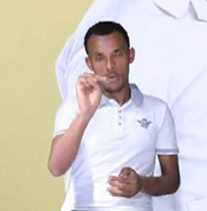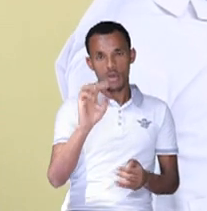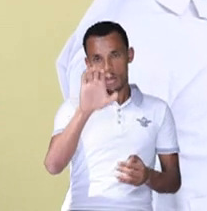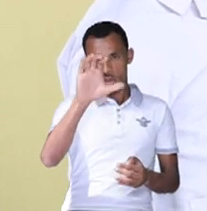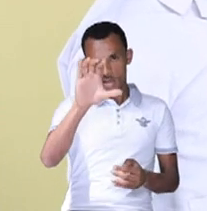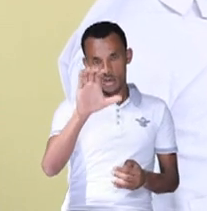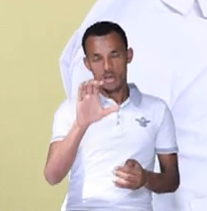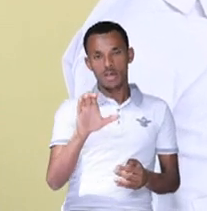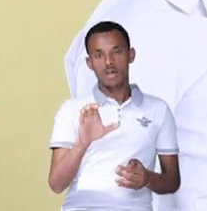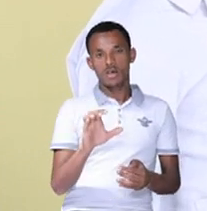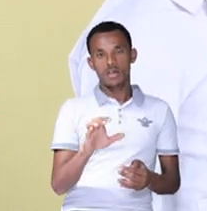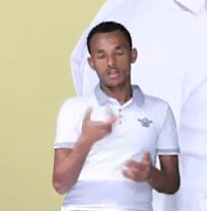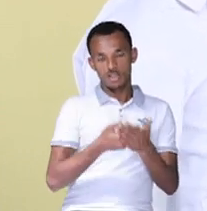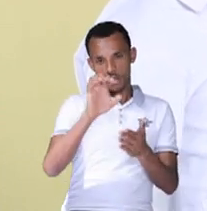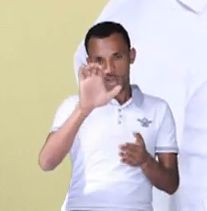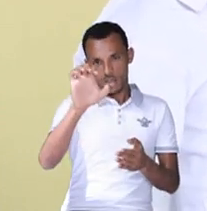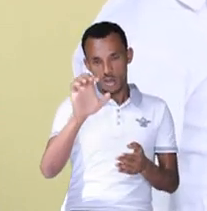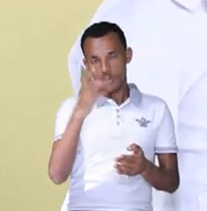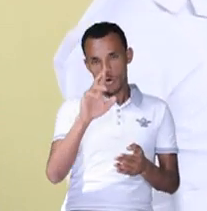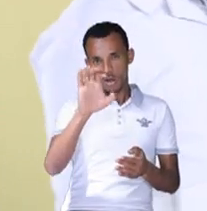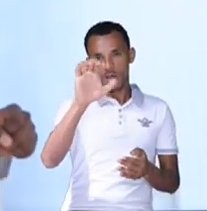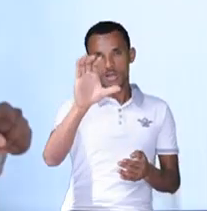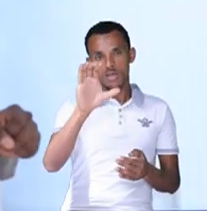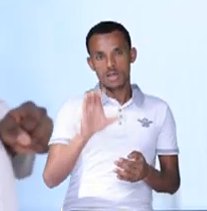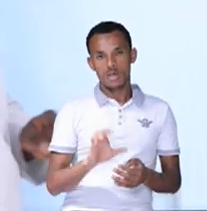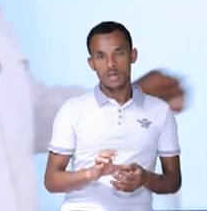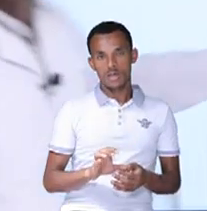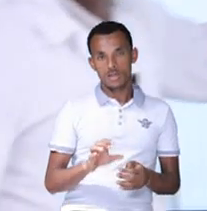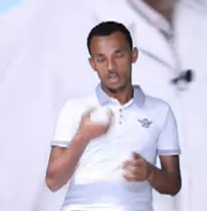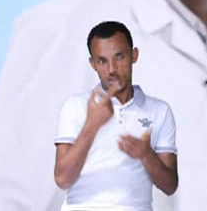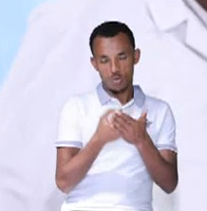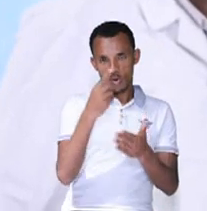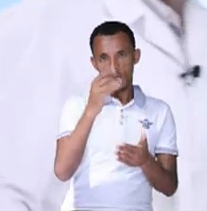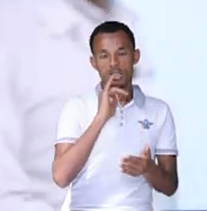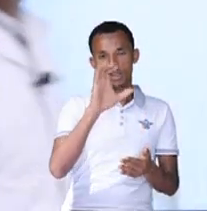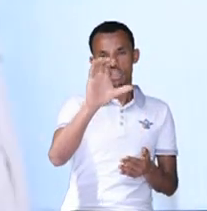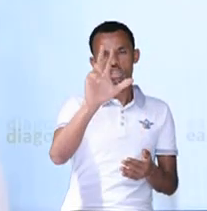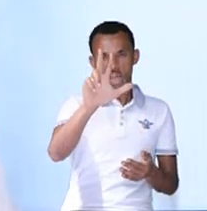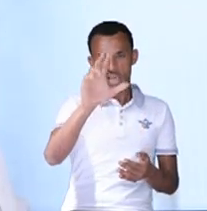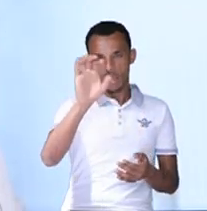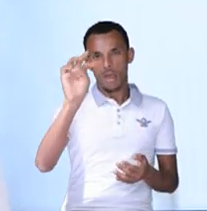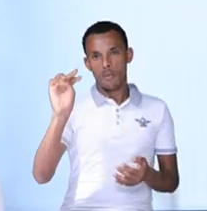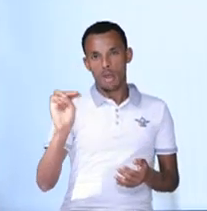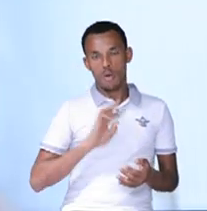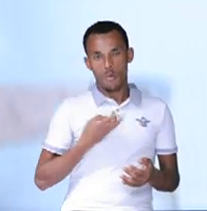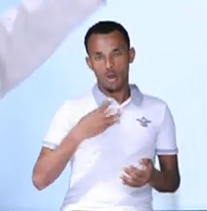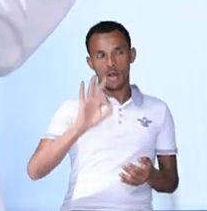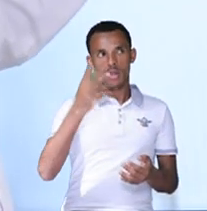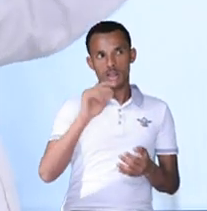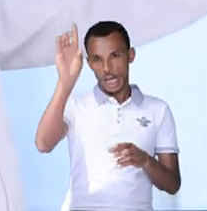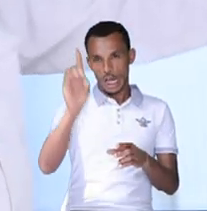this is CE or AC. So this one is 3 centimeters. We get it. Then